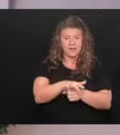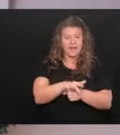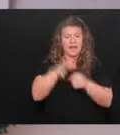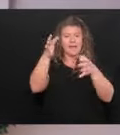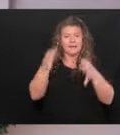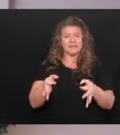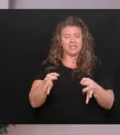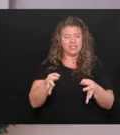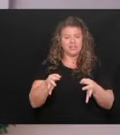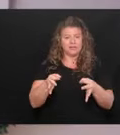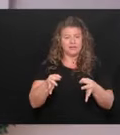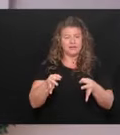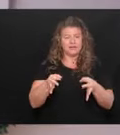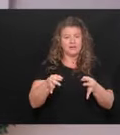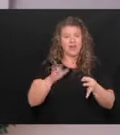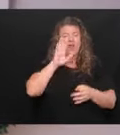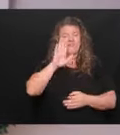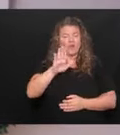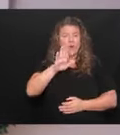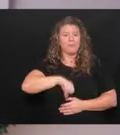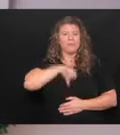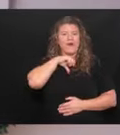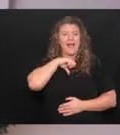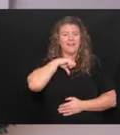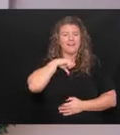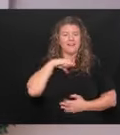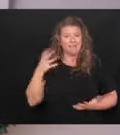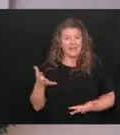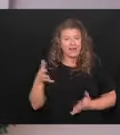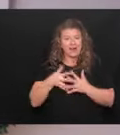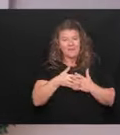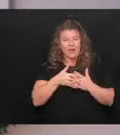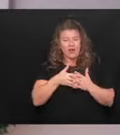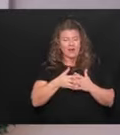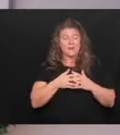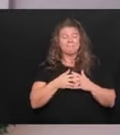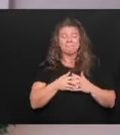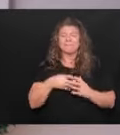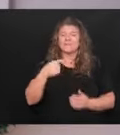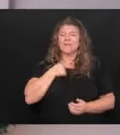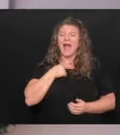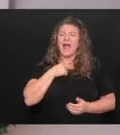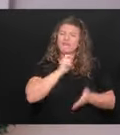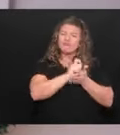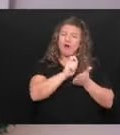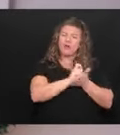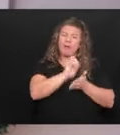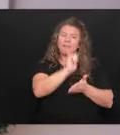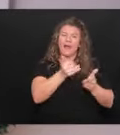decision in altruism. I mean, one of the things, and I wrote about this before, and I know that maybe not everybody